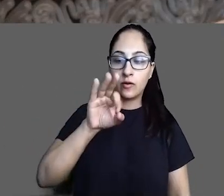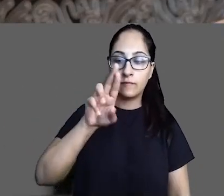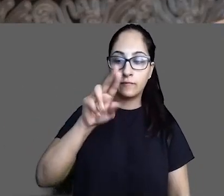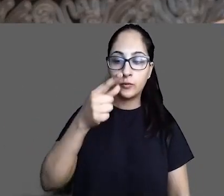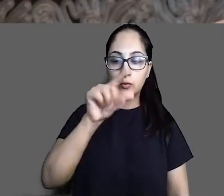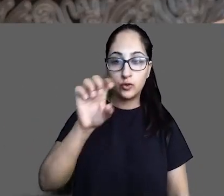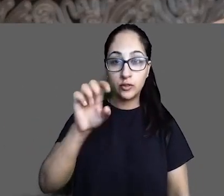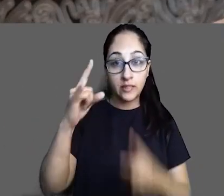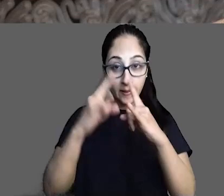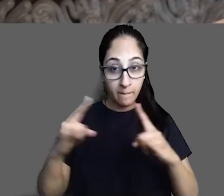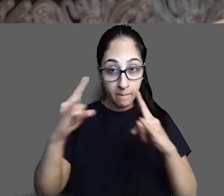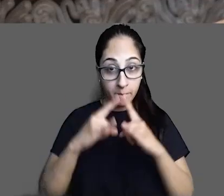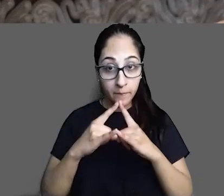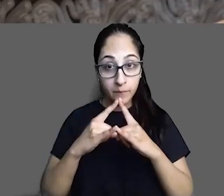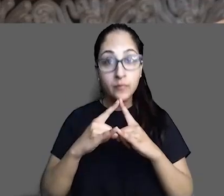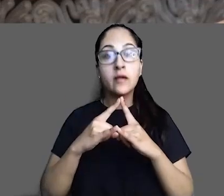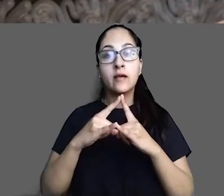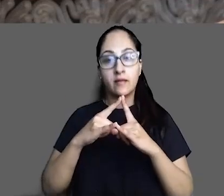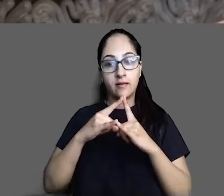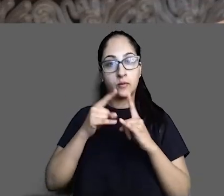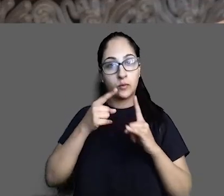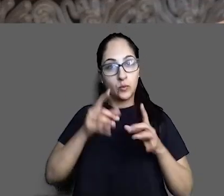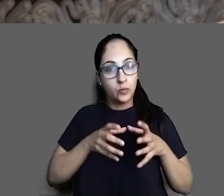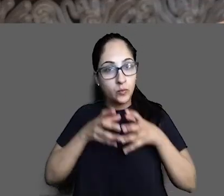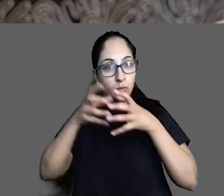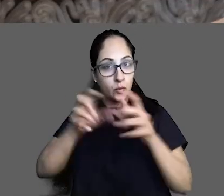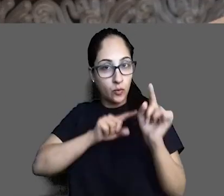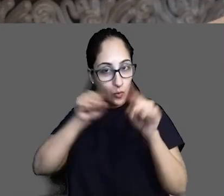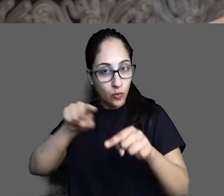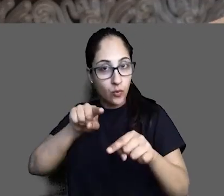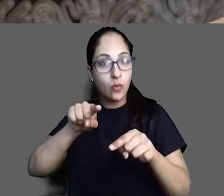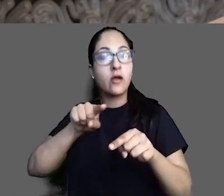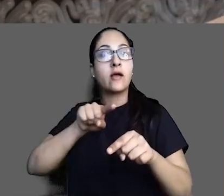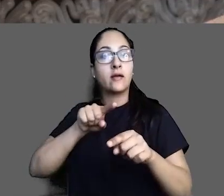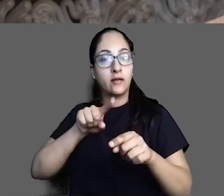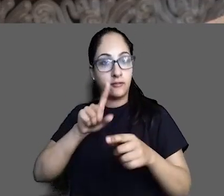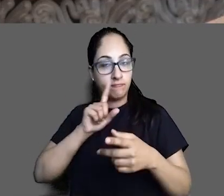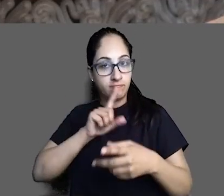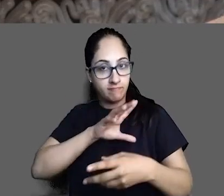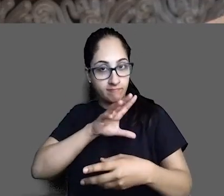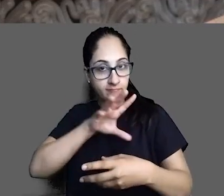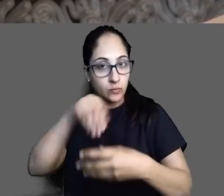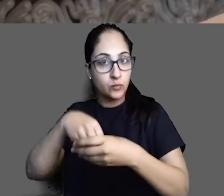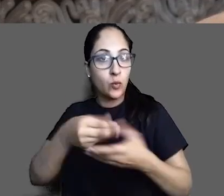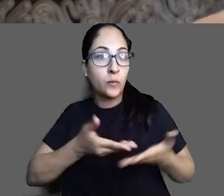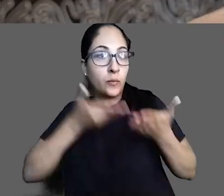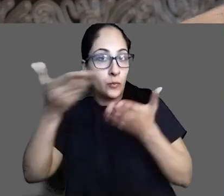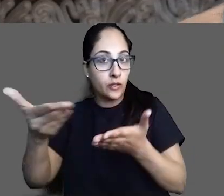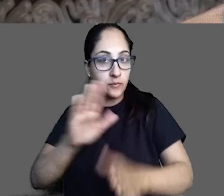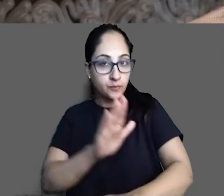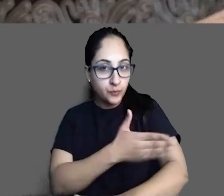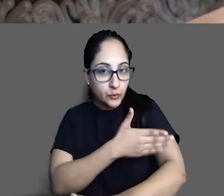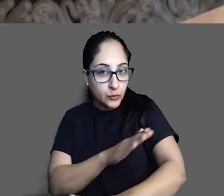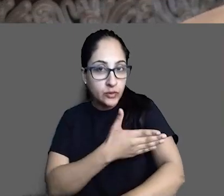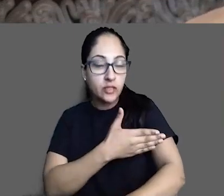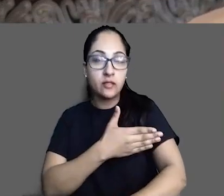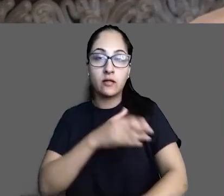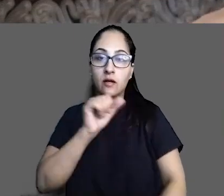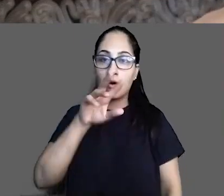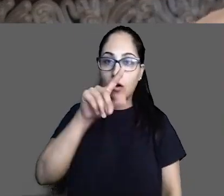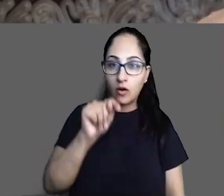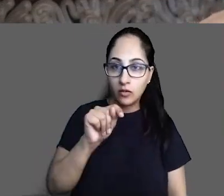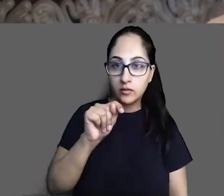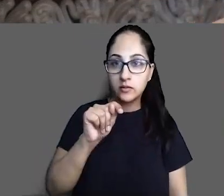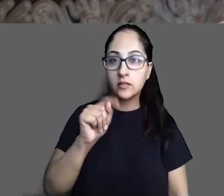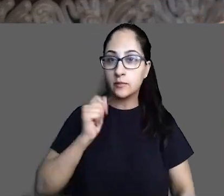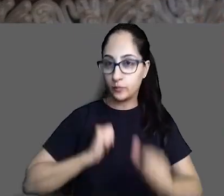is that a child who went through a particularly difficult form or a repercussion from an armed